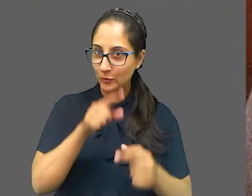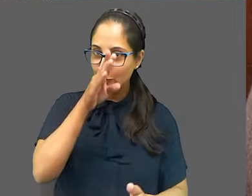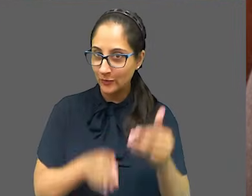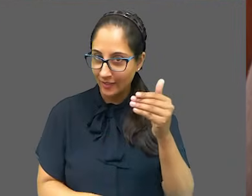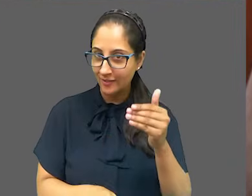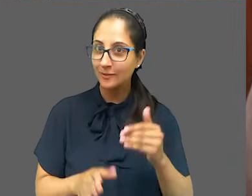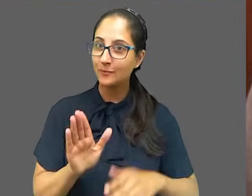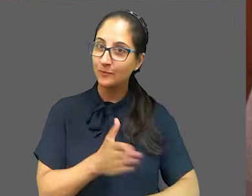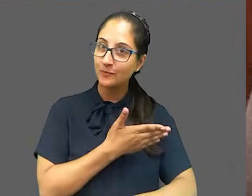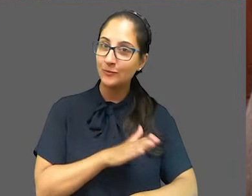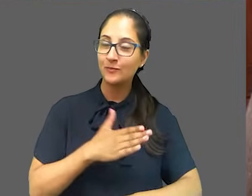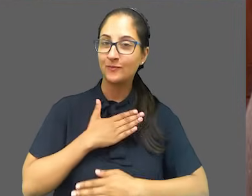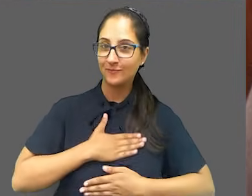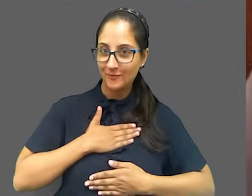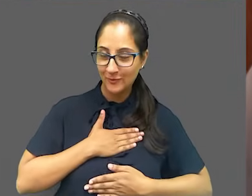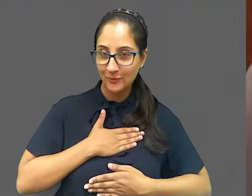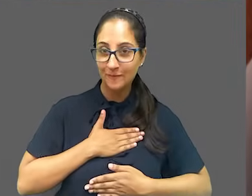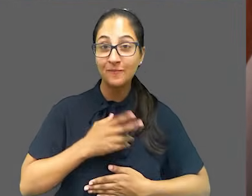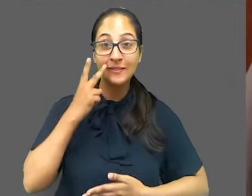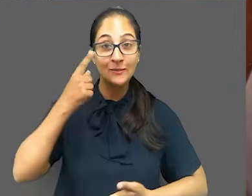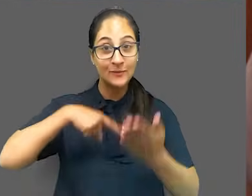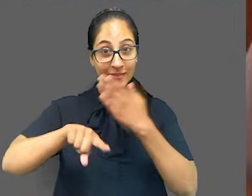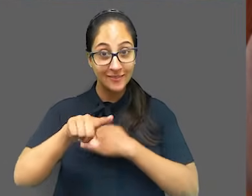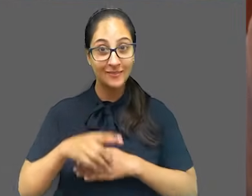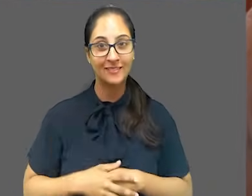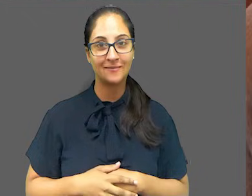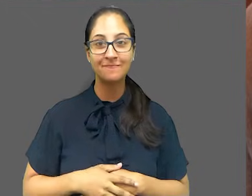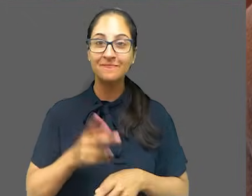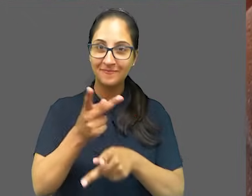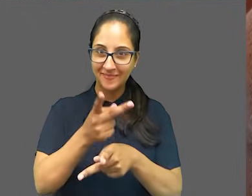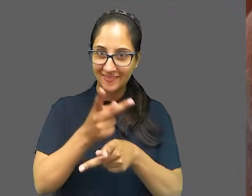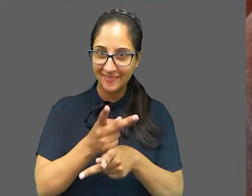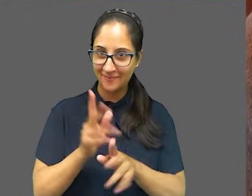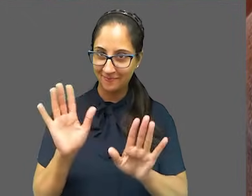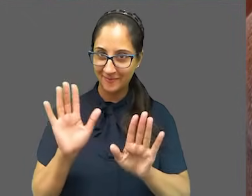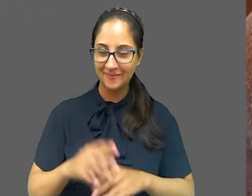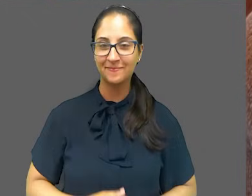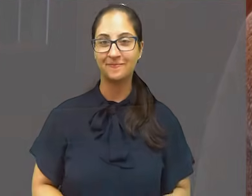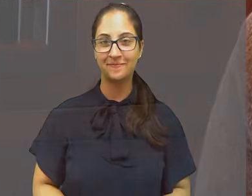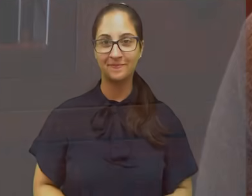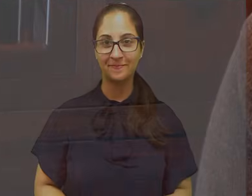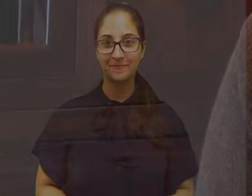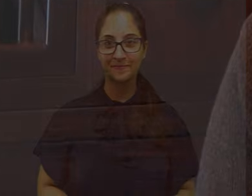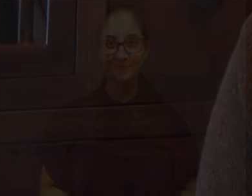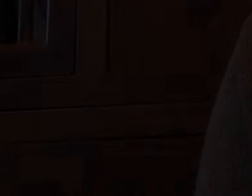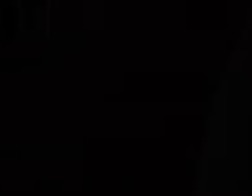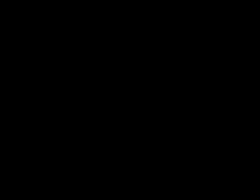pieces and come back next Friday. To everyone, Khuda Hafiz, and stay well.